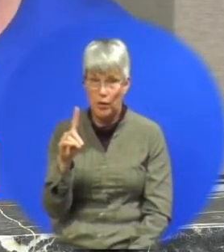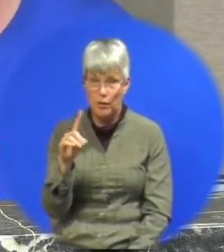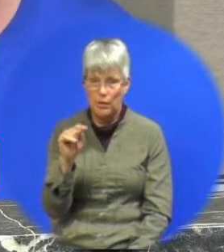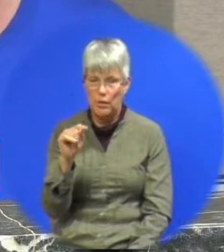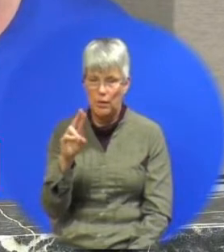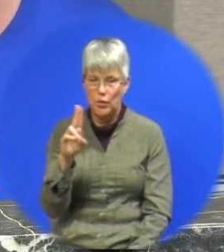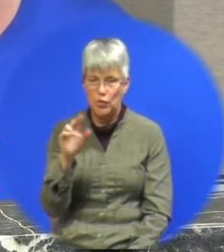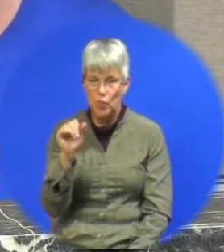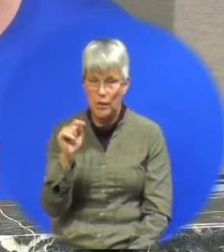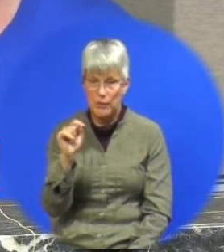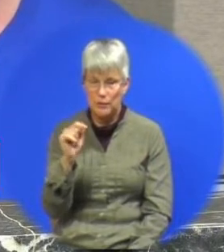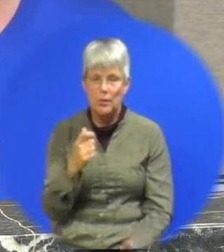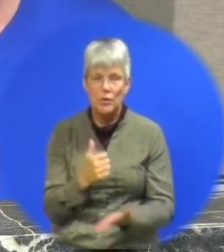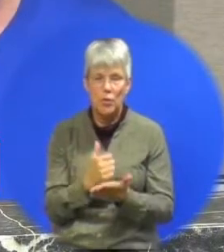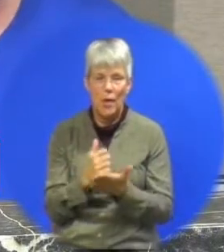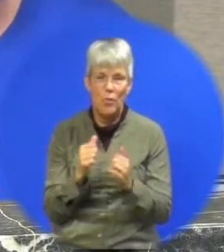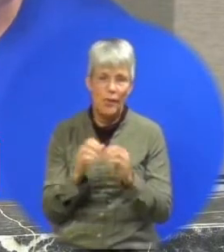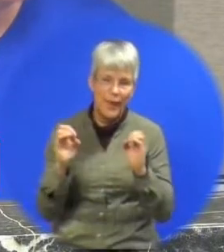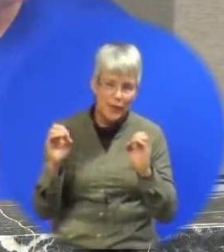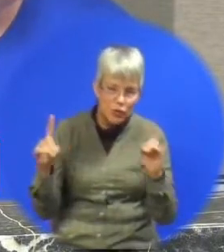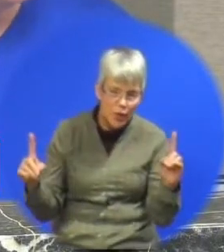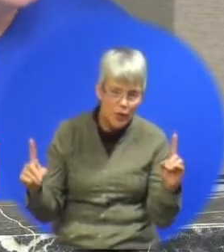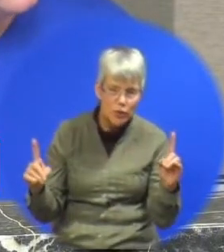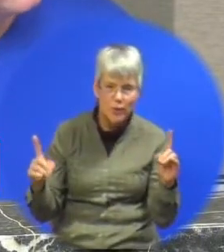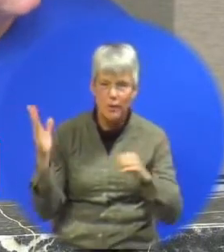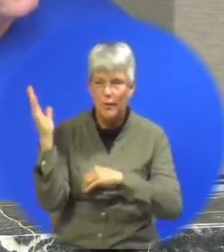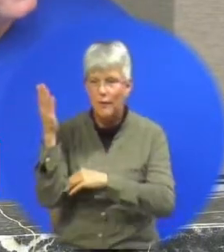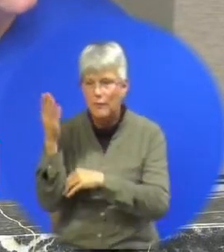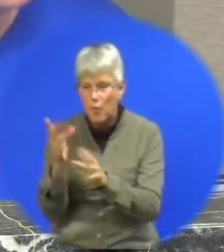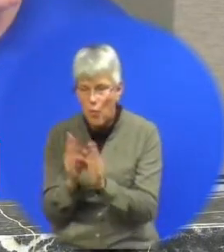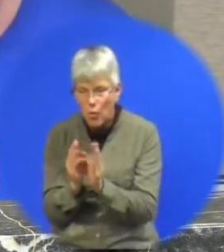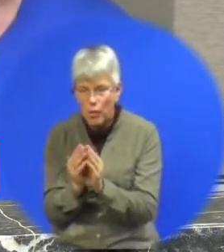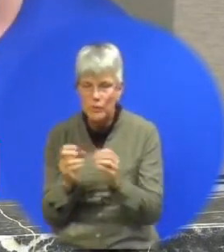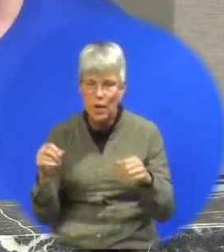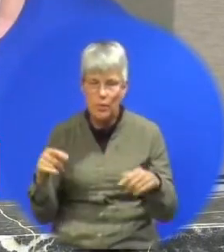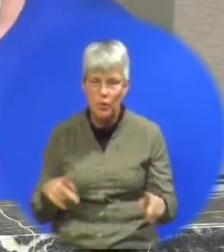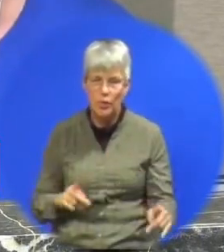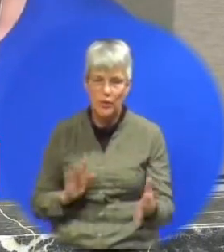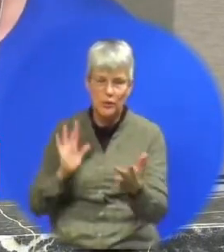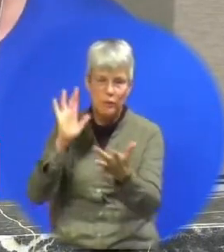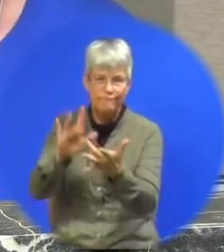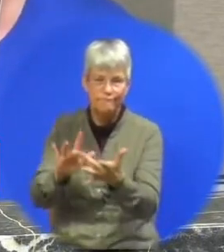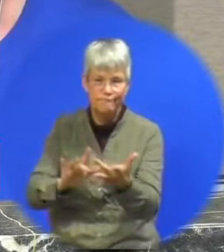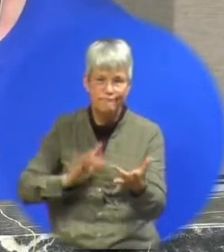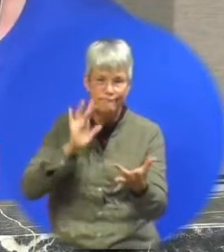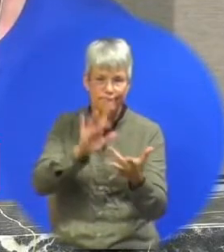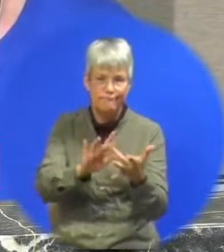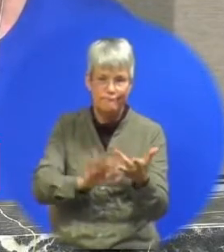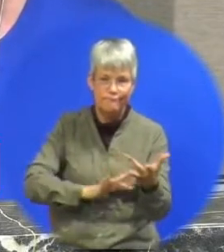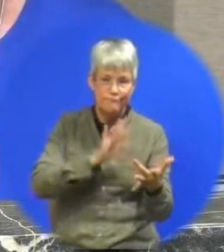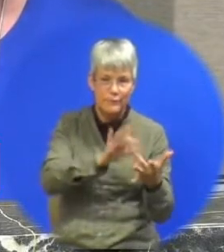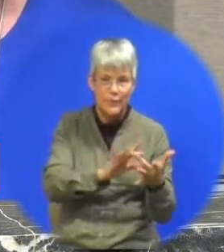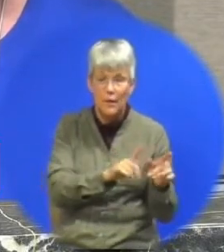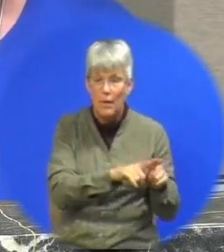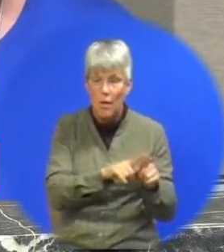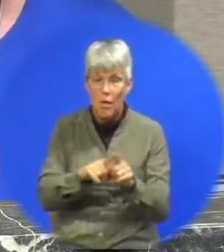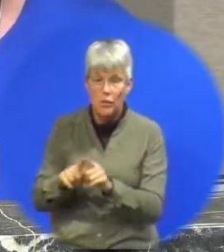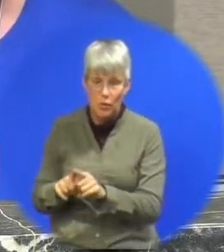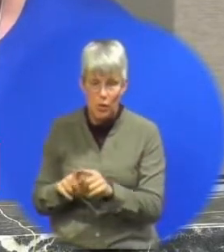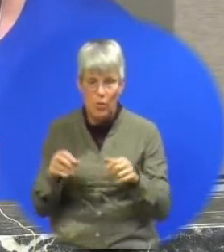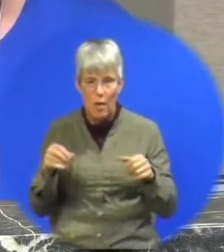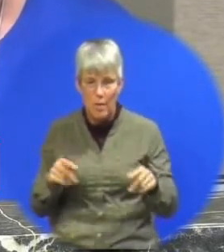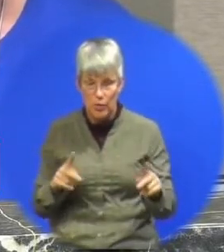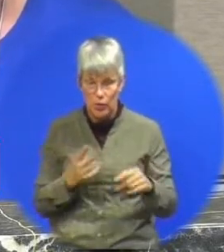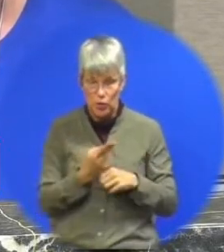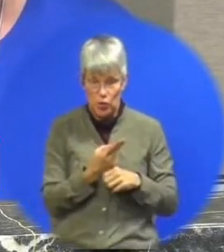with educational forums and opportunities to reach out in our community, and some opportunities to use some